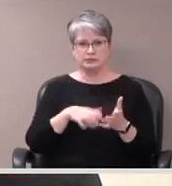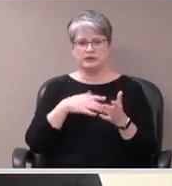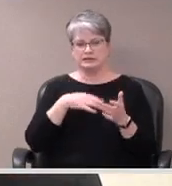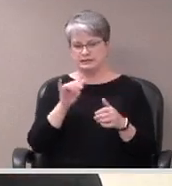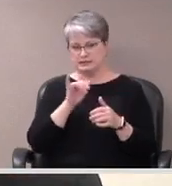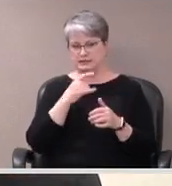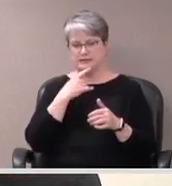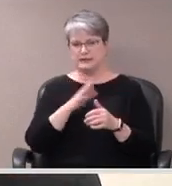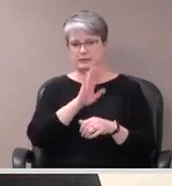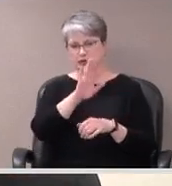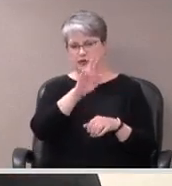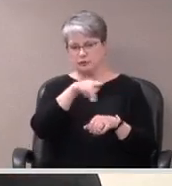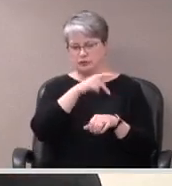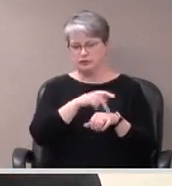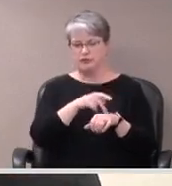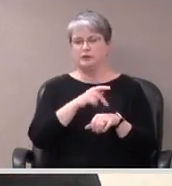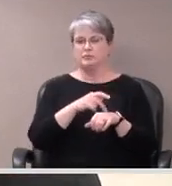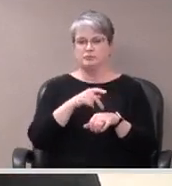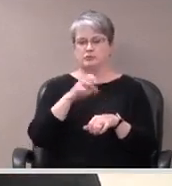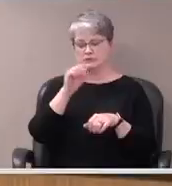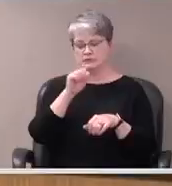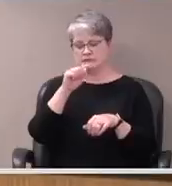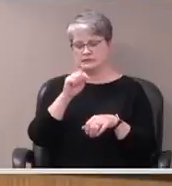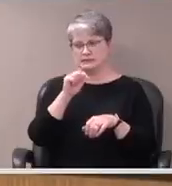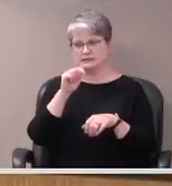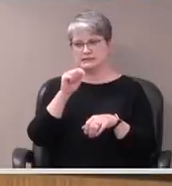her principal, Stacy Rowan.